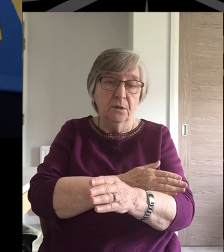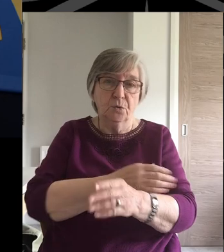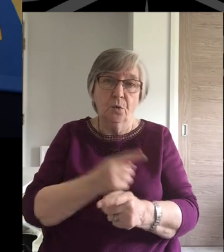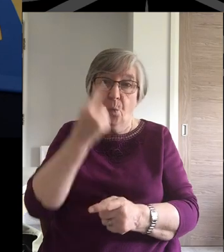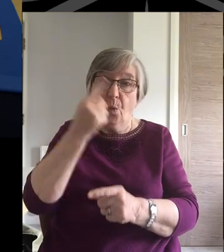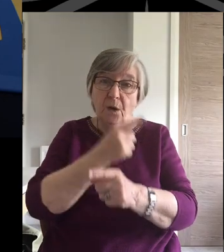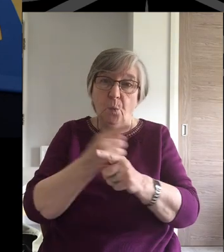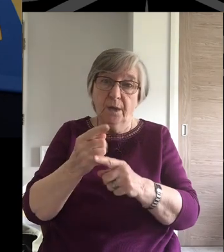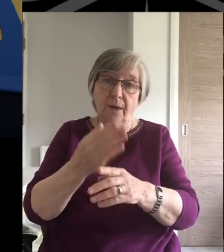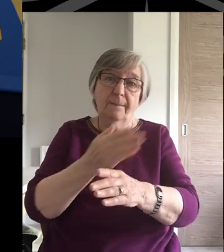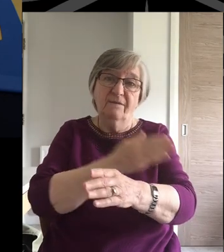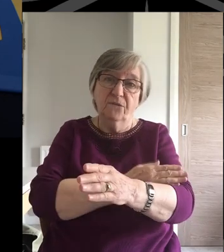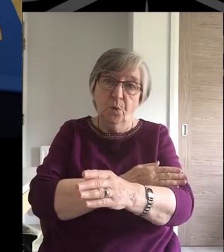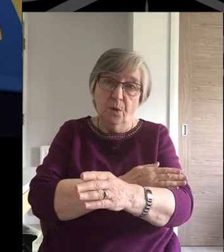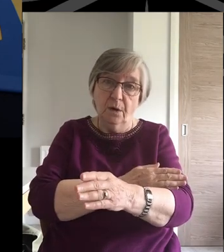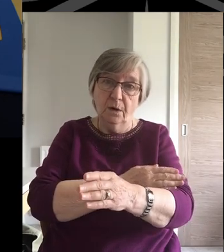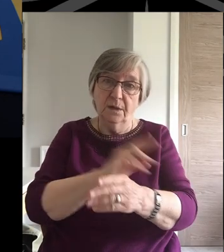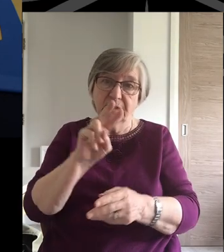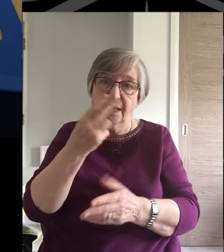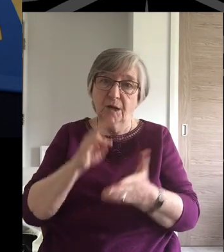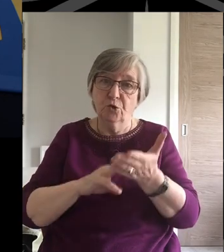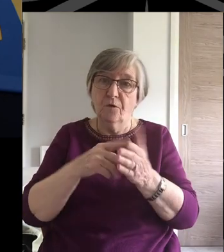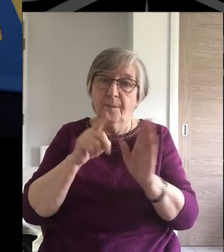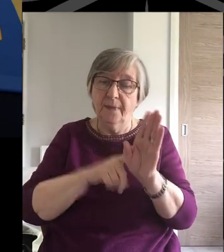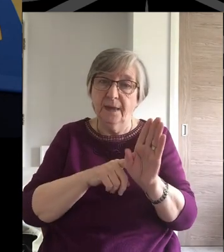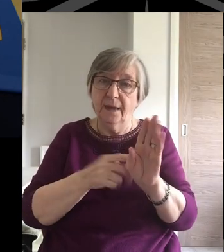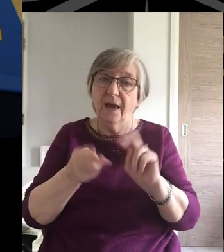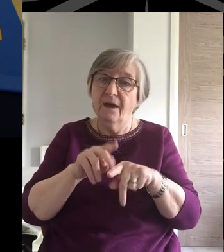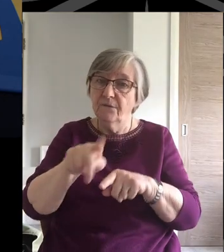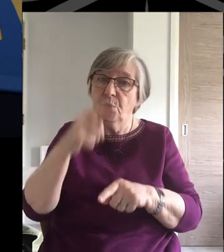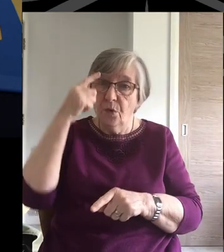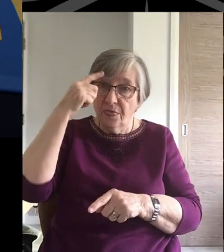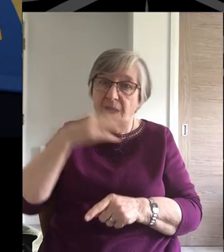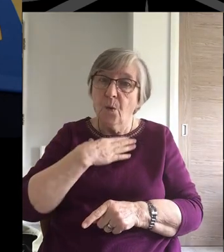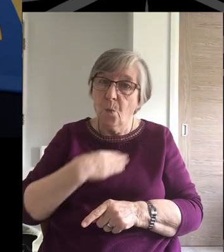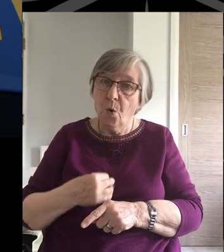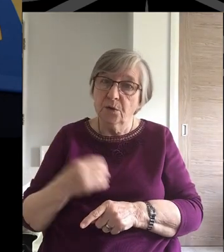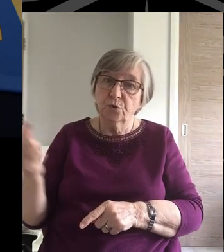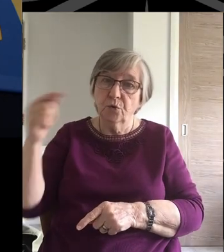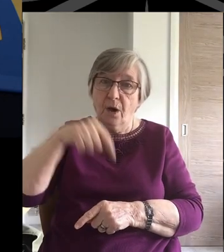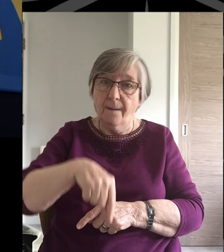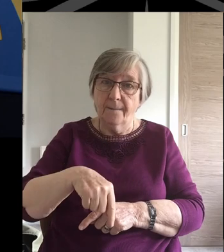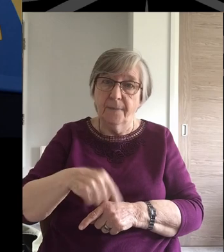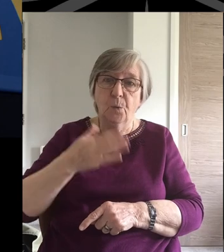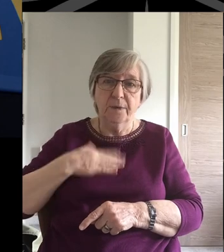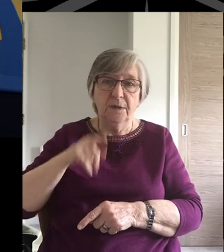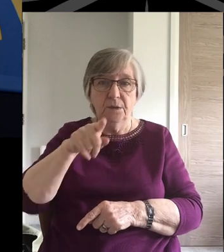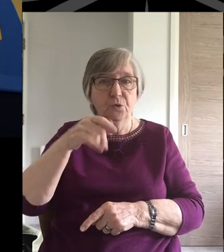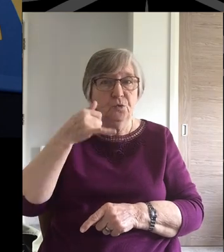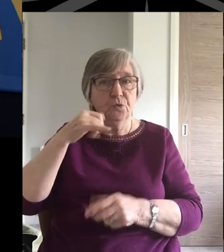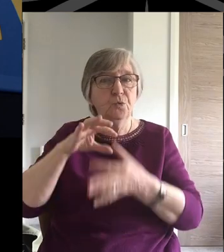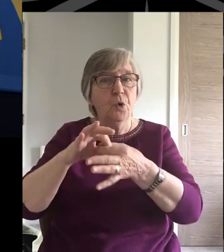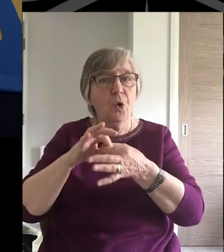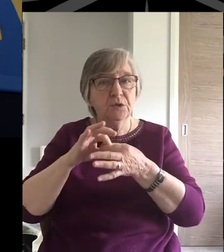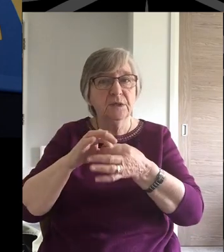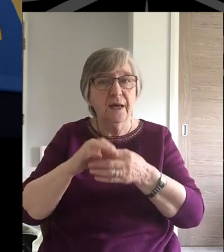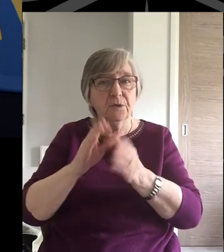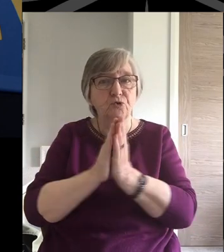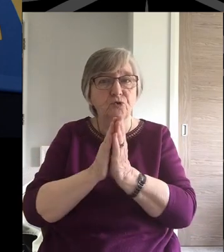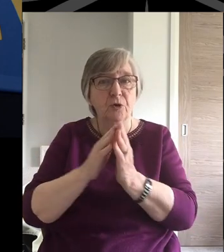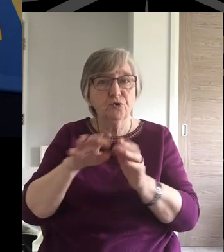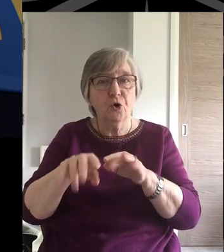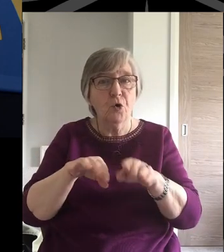week before the Sunday, please, if you think you want to be at that service, we need you to contact the church